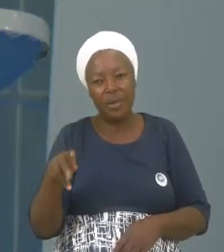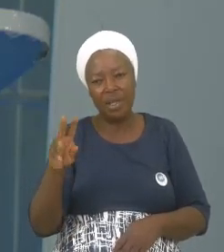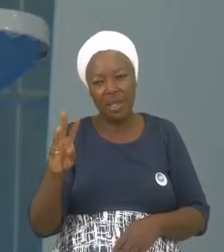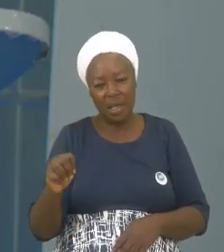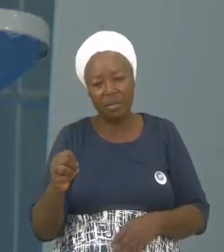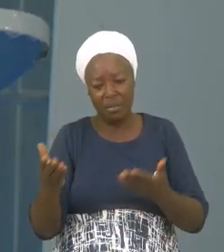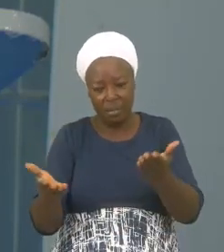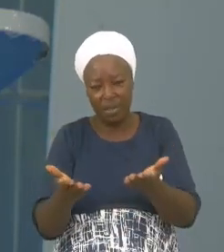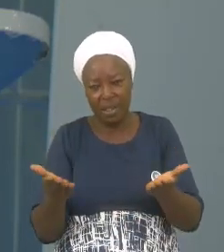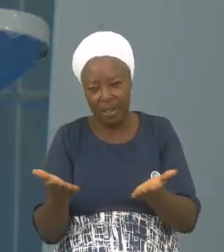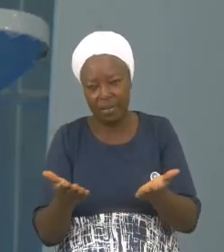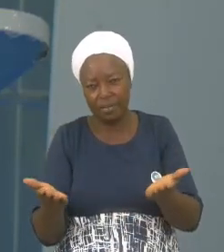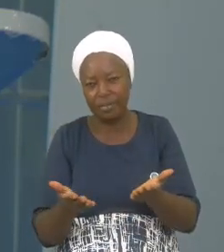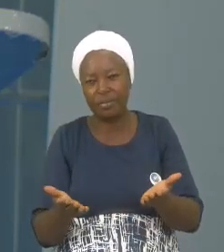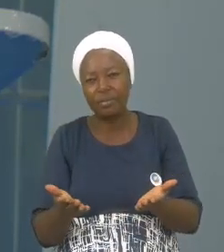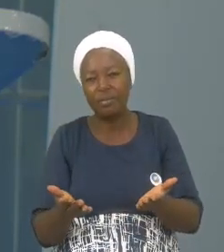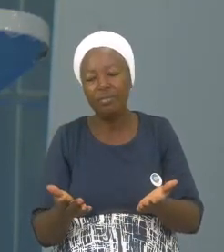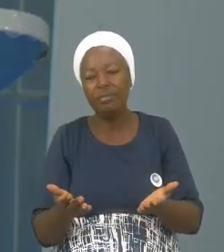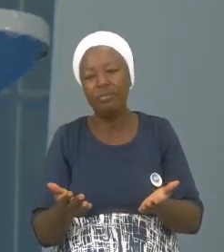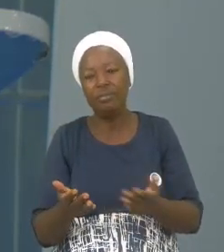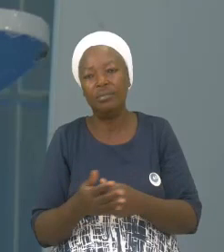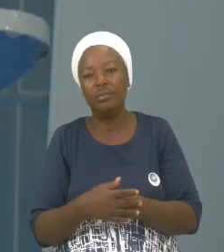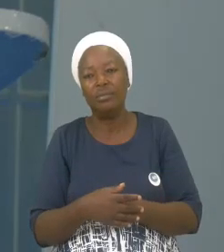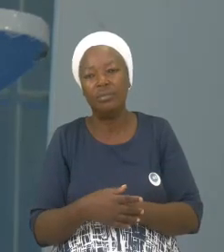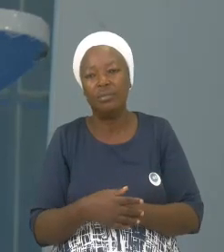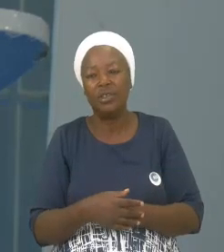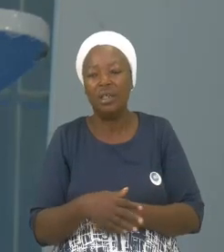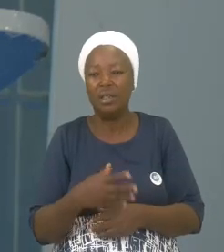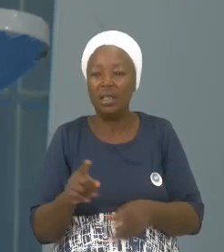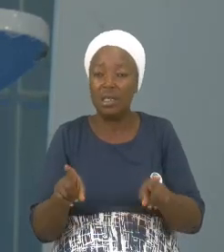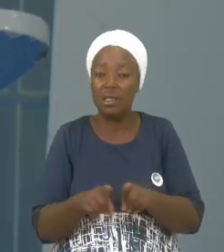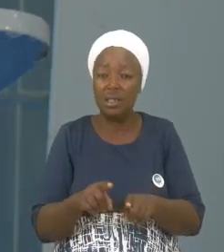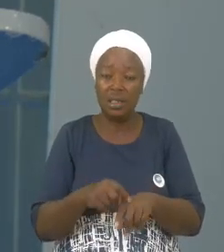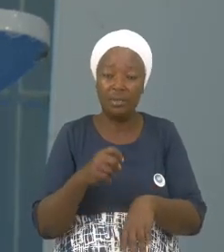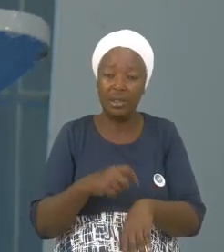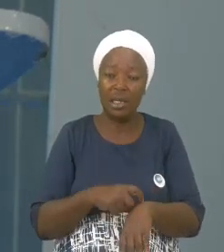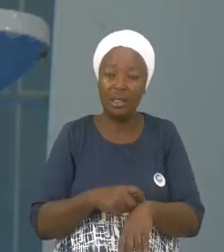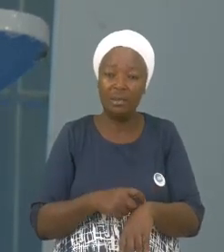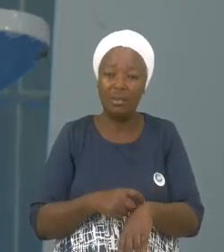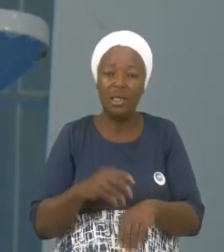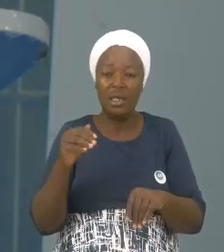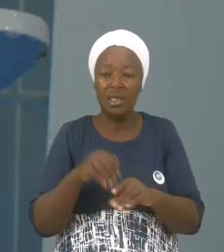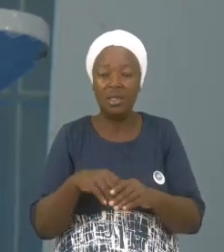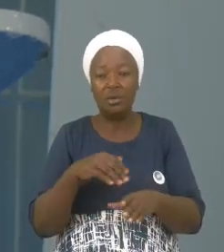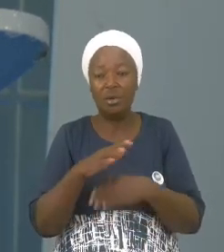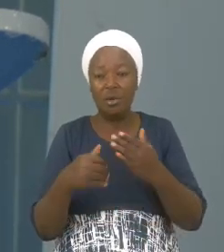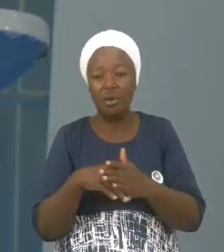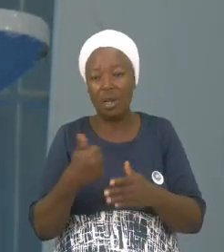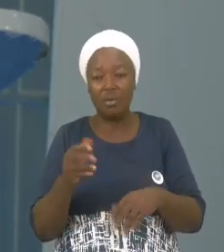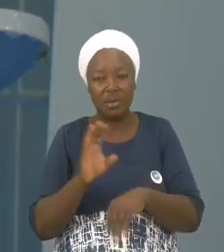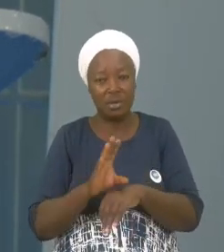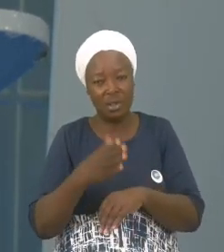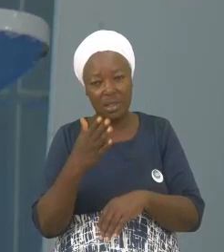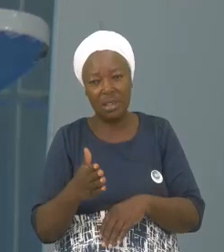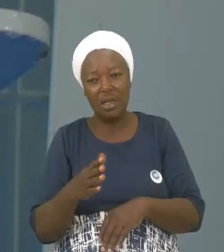our region headquarters, the same time, 4 p.m., there will be a